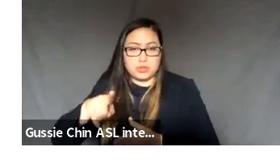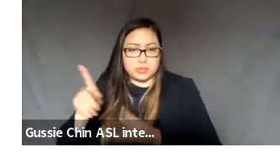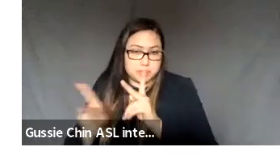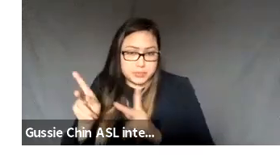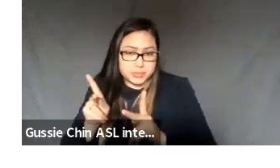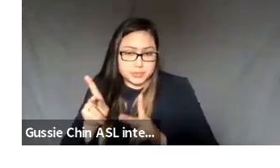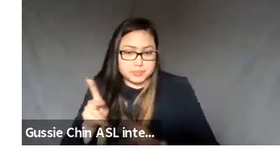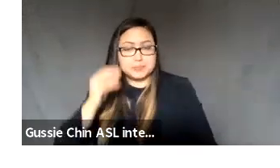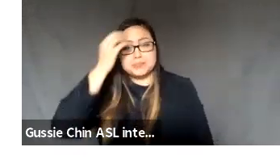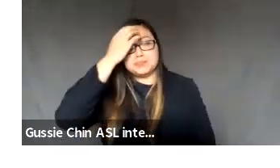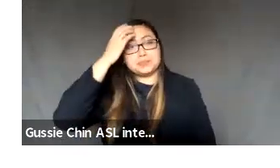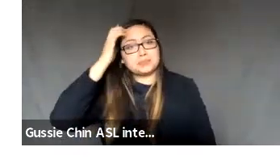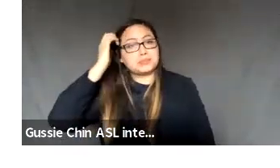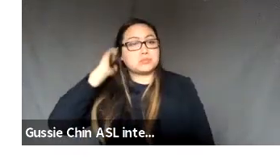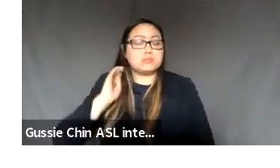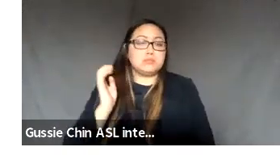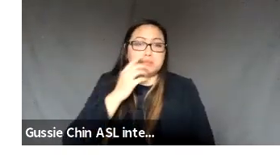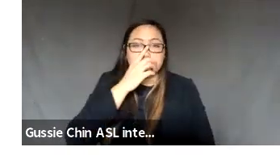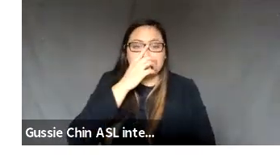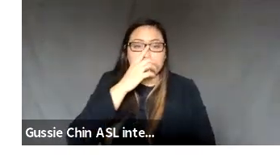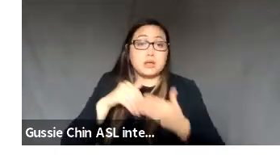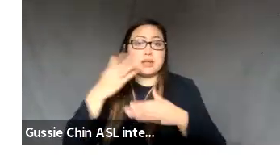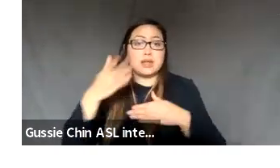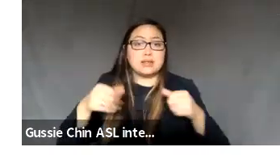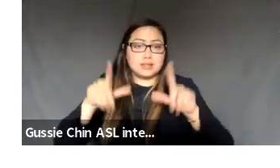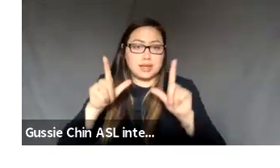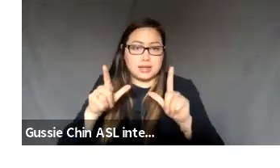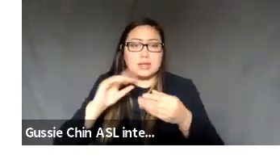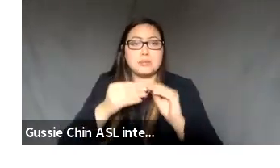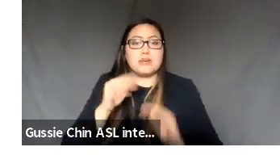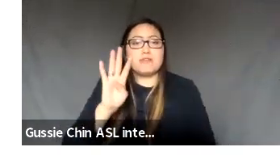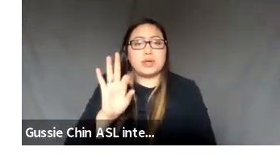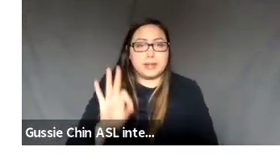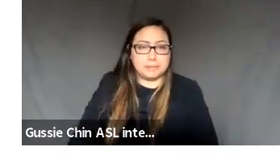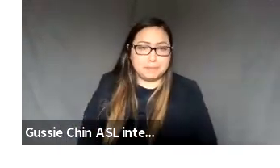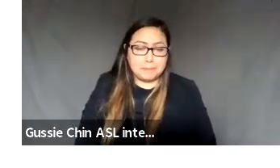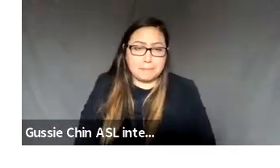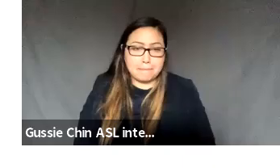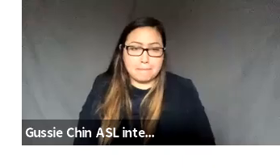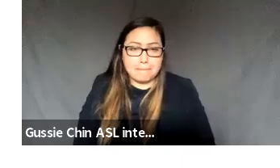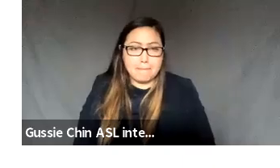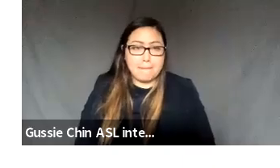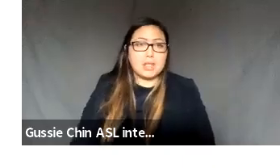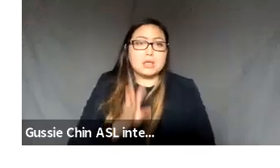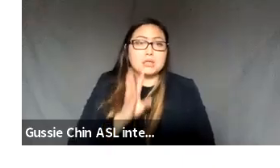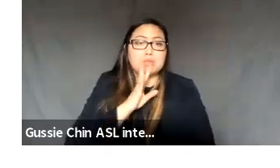Okay. All right, so let's move on to the next slide, slide number 49, and talk about protruding